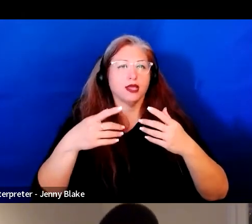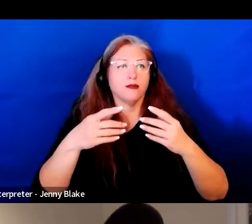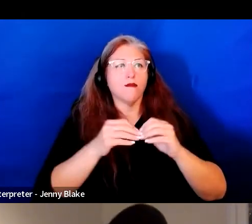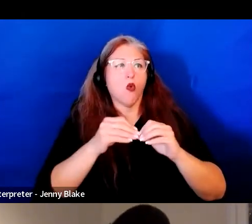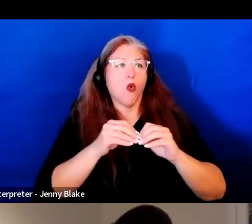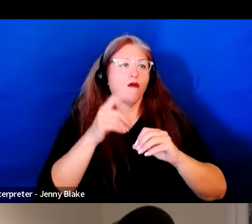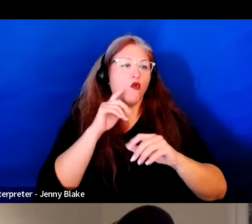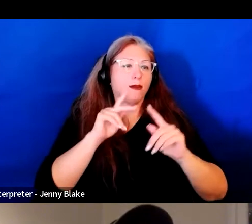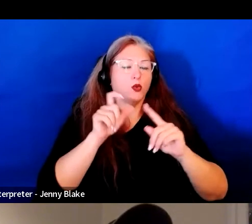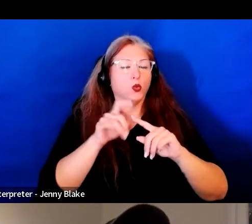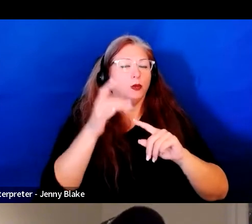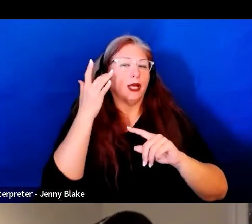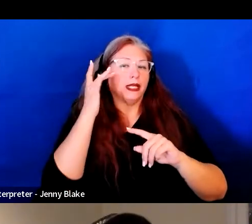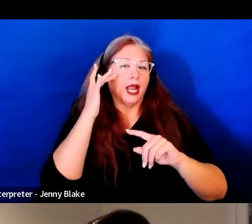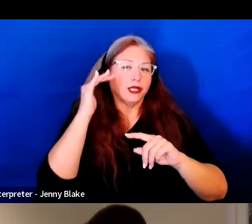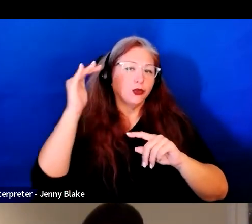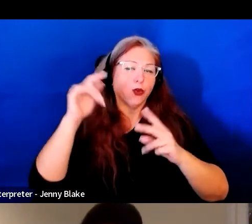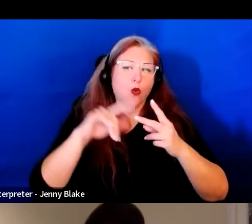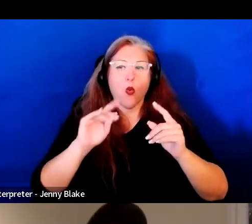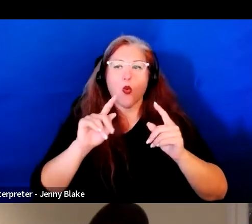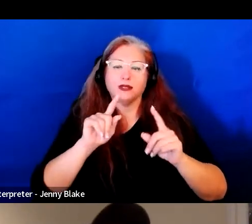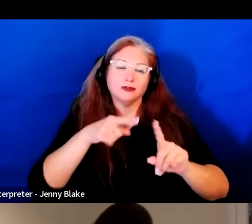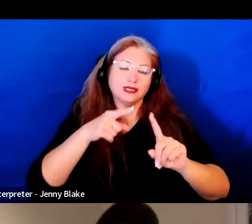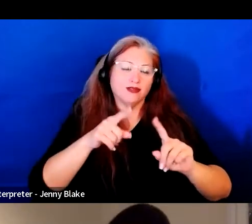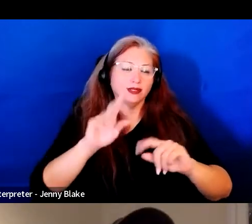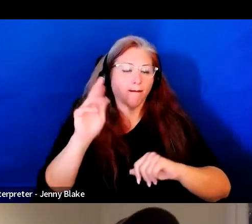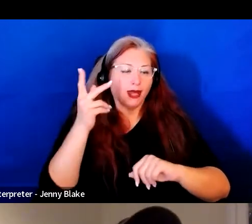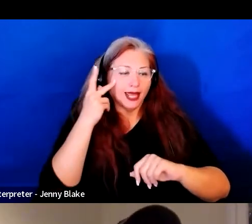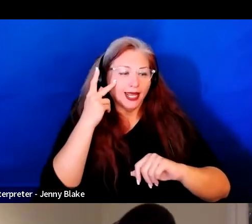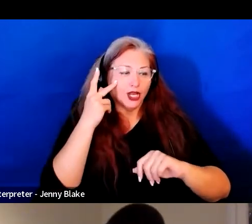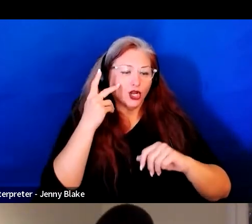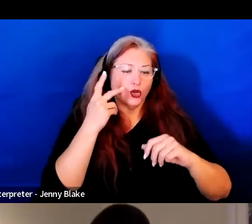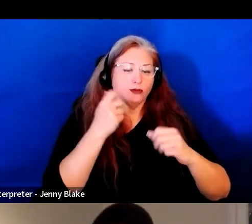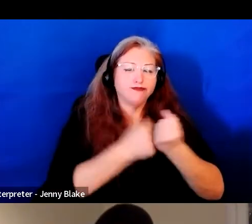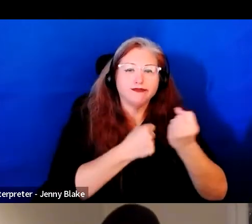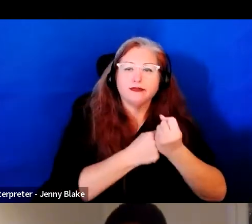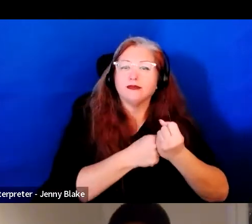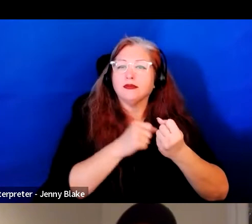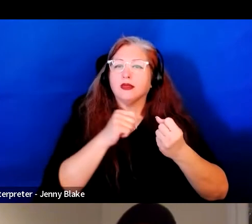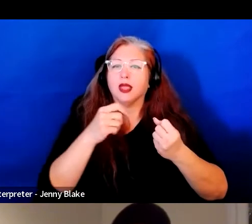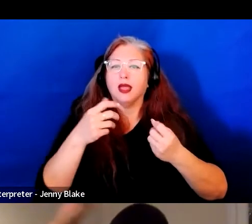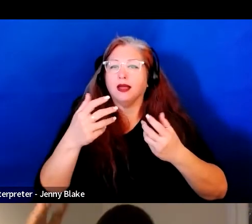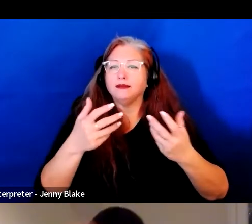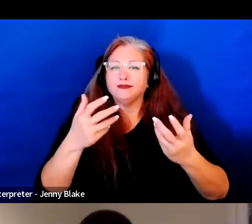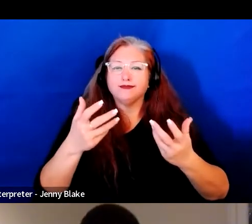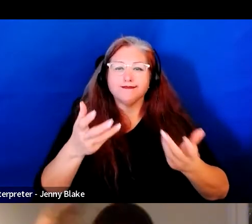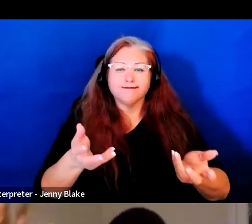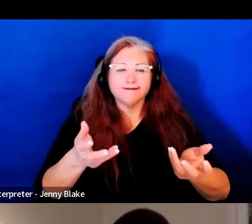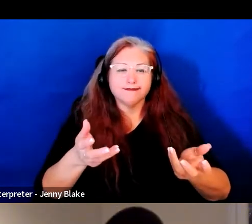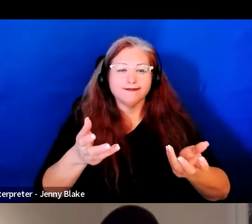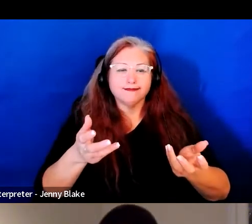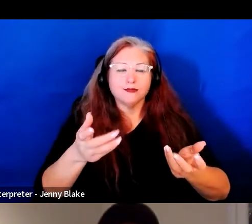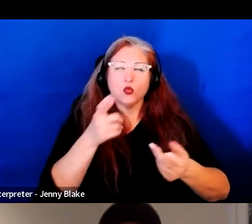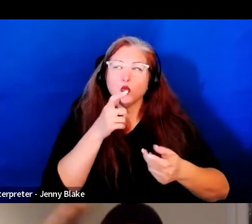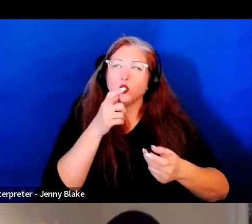intellectuals and people of a certain political alignment, and people who, you know, like